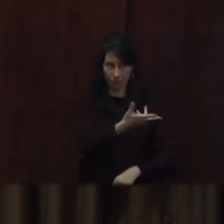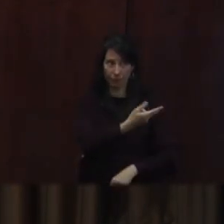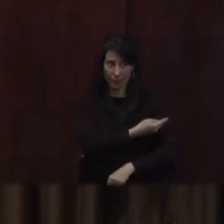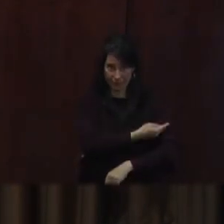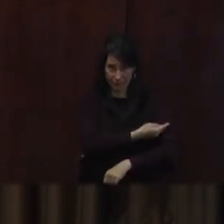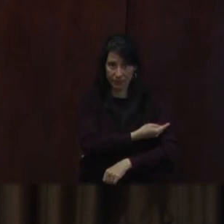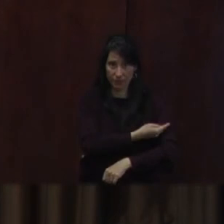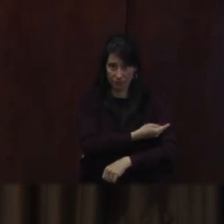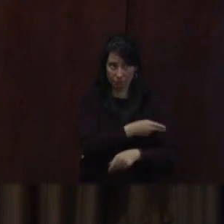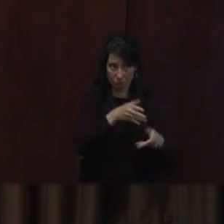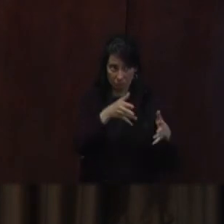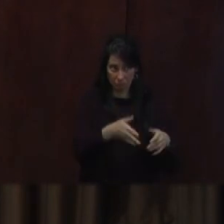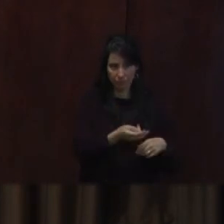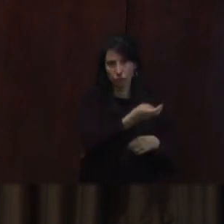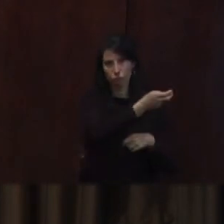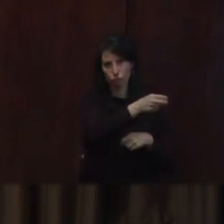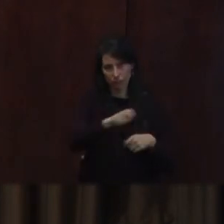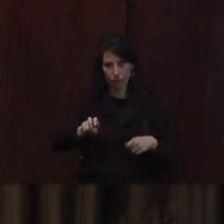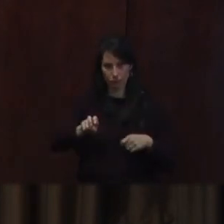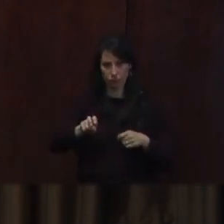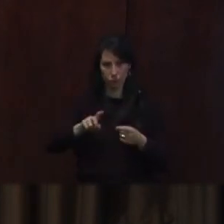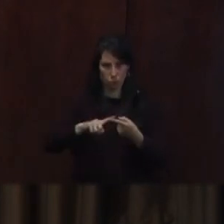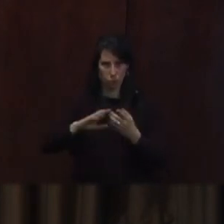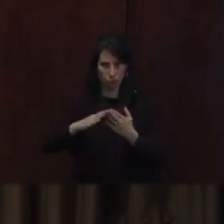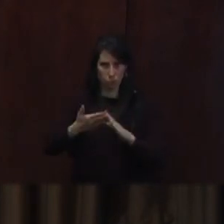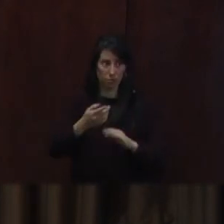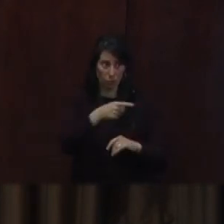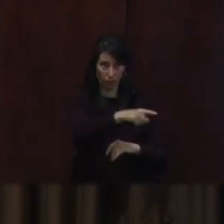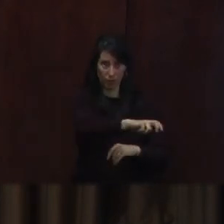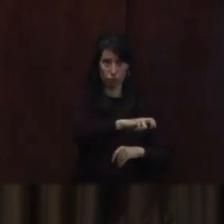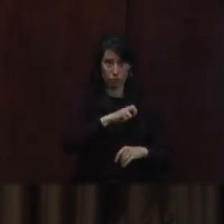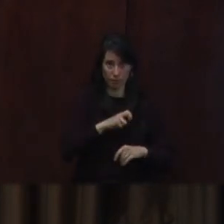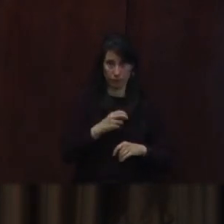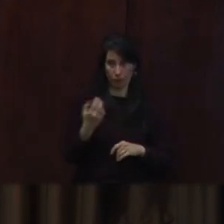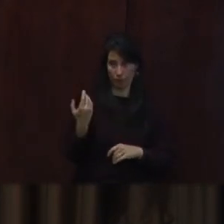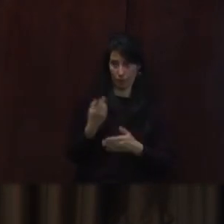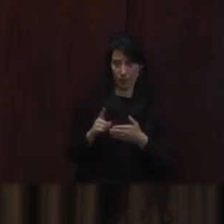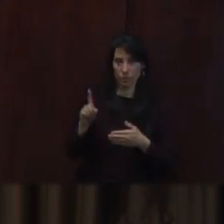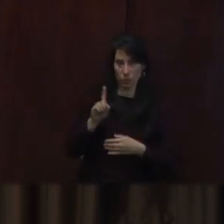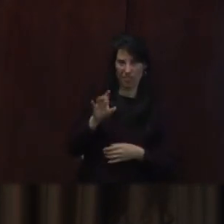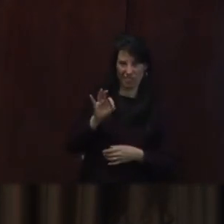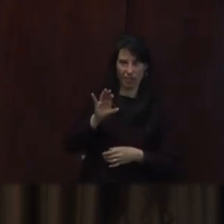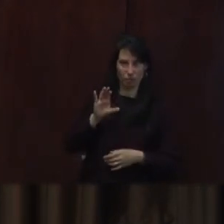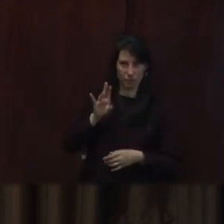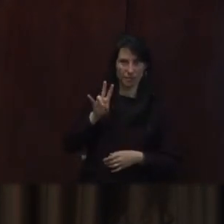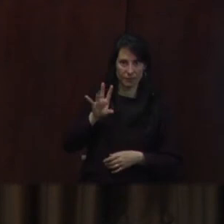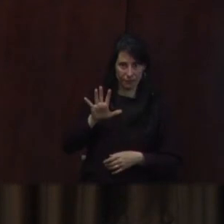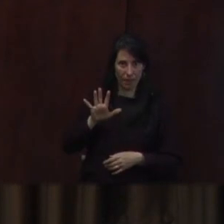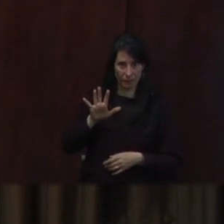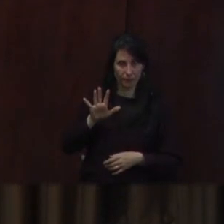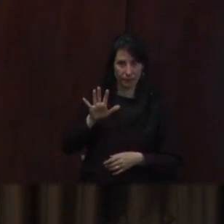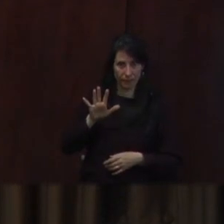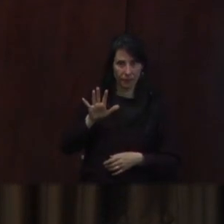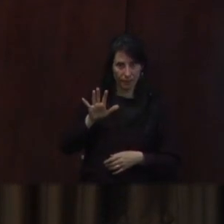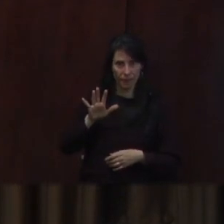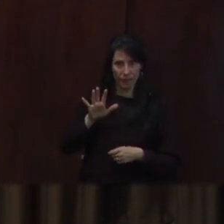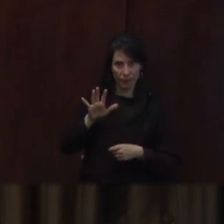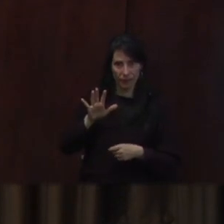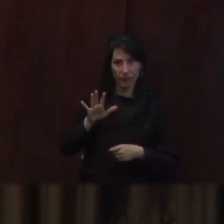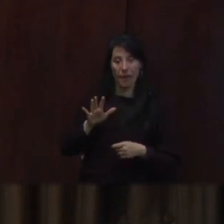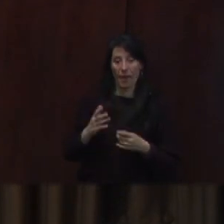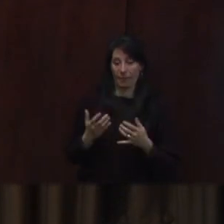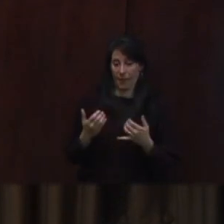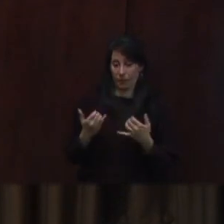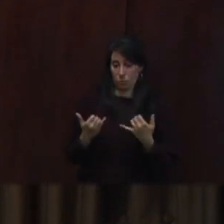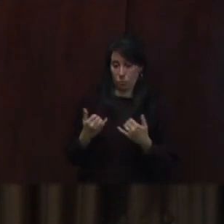the community. So we received one transfer of 975 last week. We are set to, the transfer was initiated